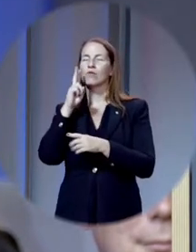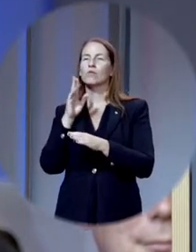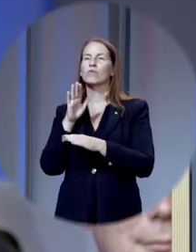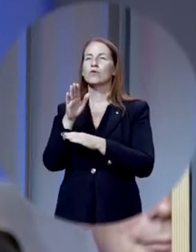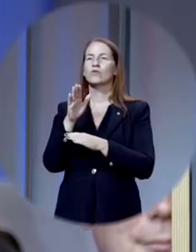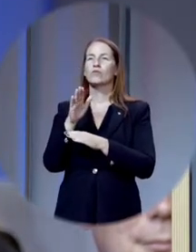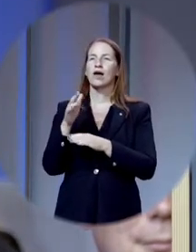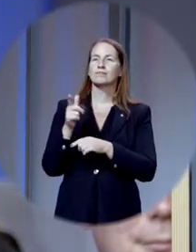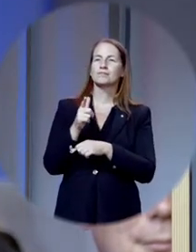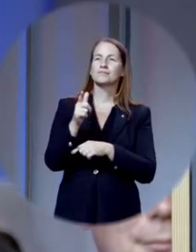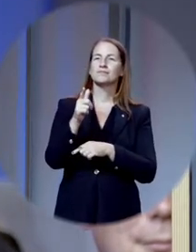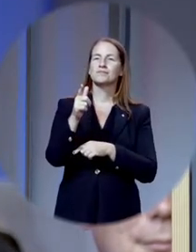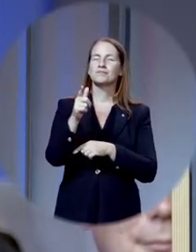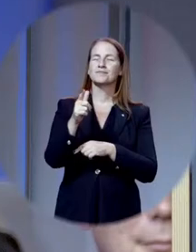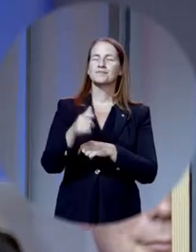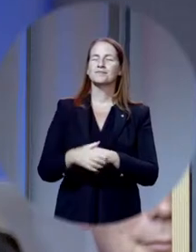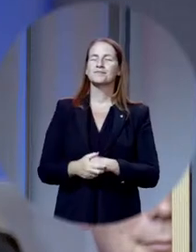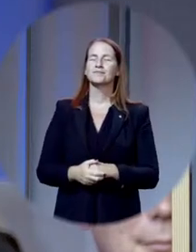journey ahead.